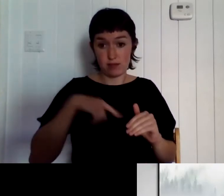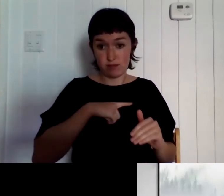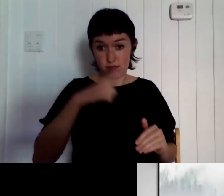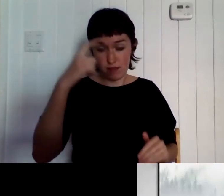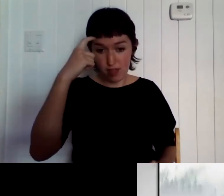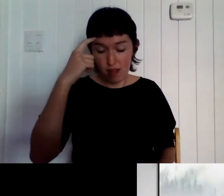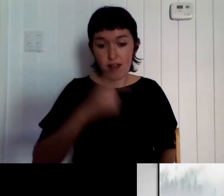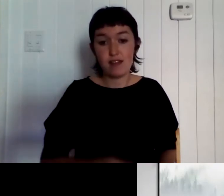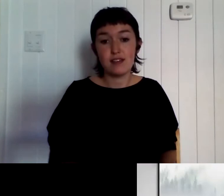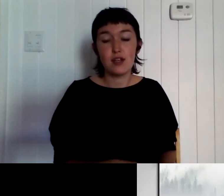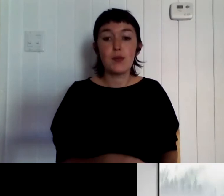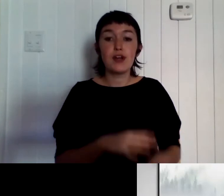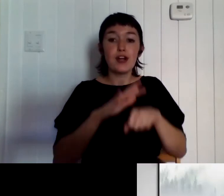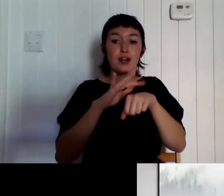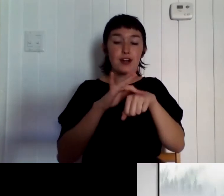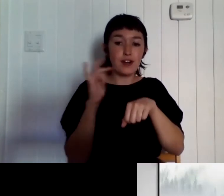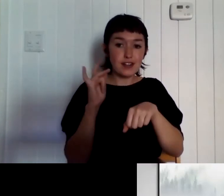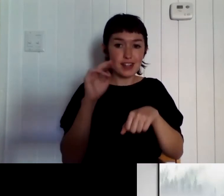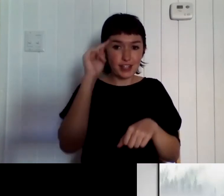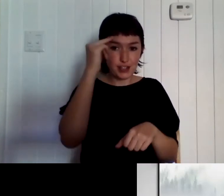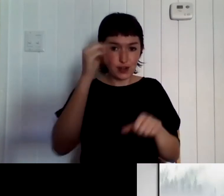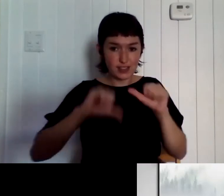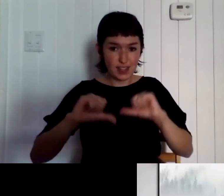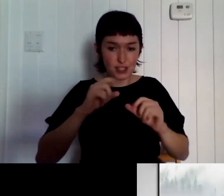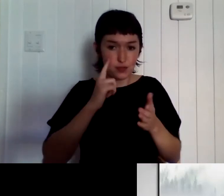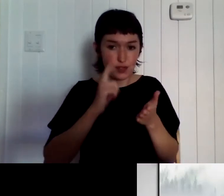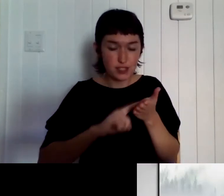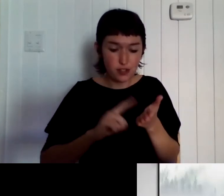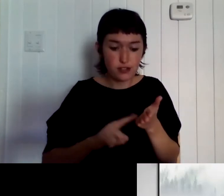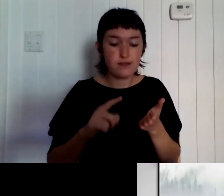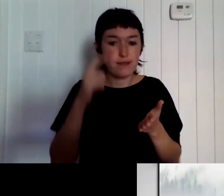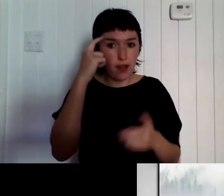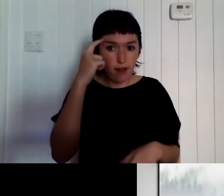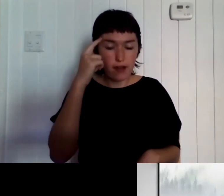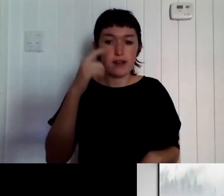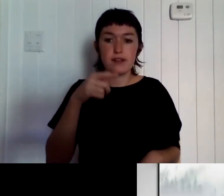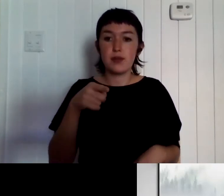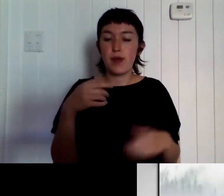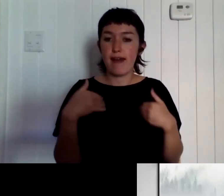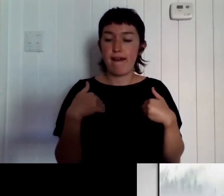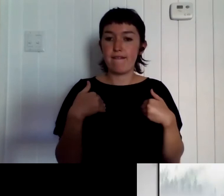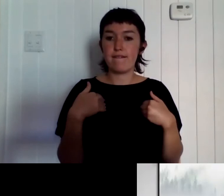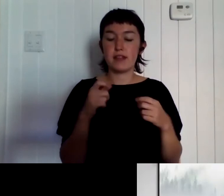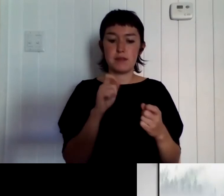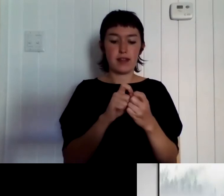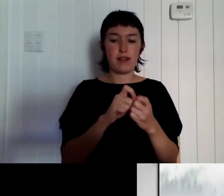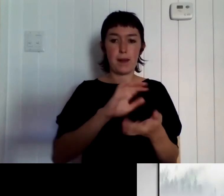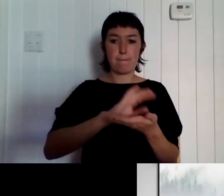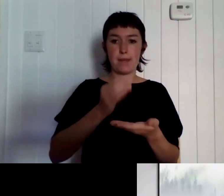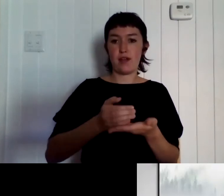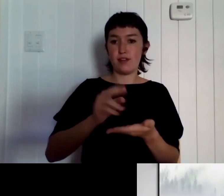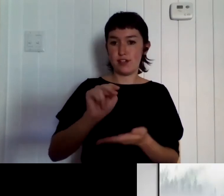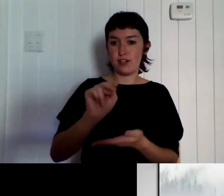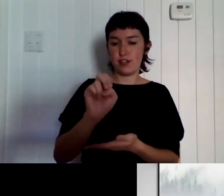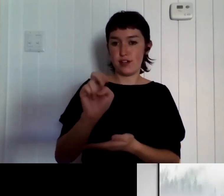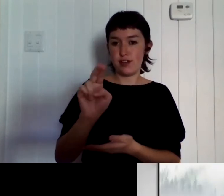neuroscientific research, there was this idea that you have this certain number of neurons, you have a period of brain development, and things